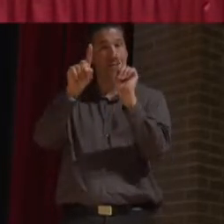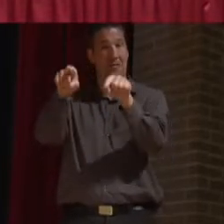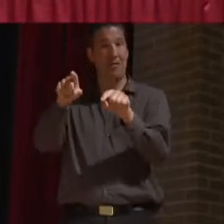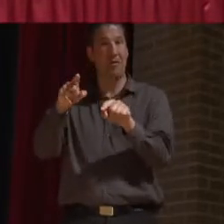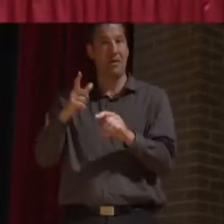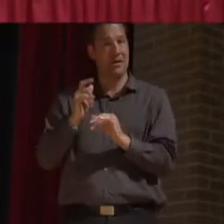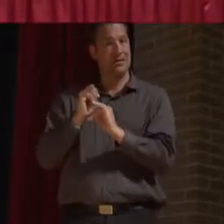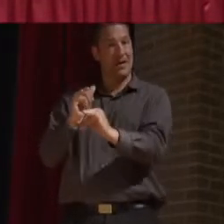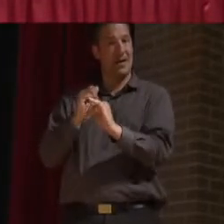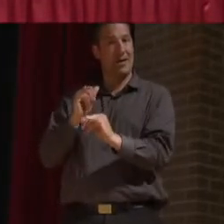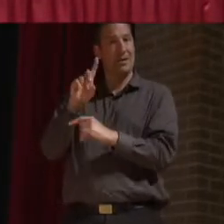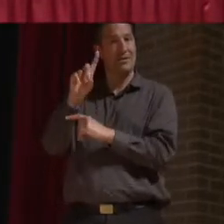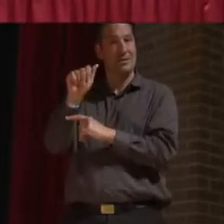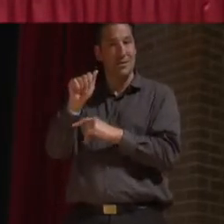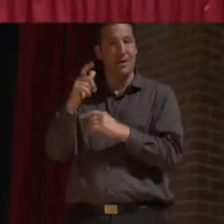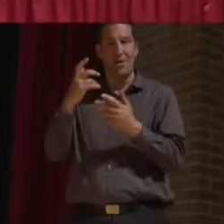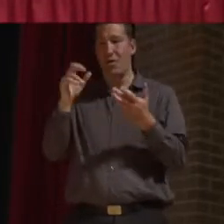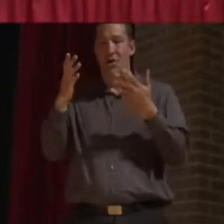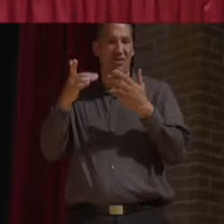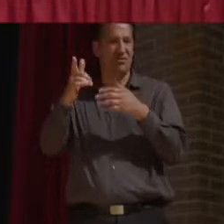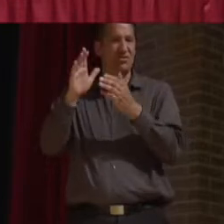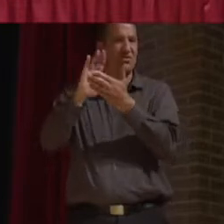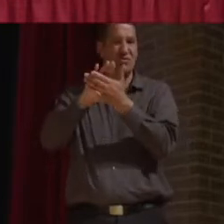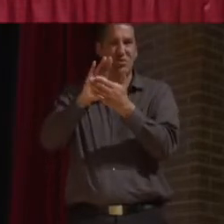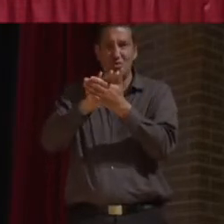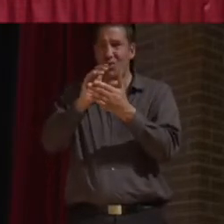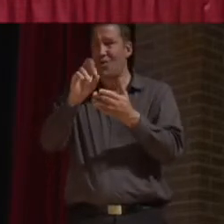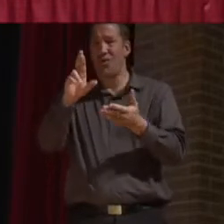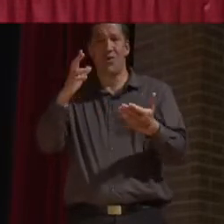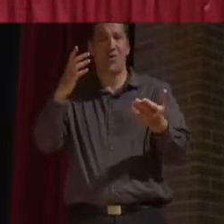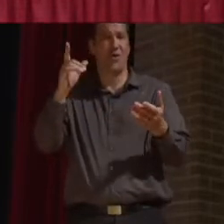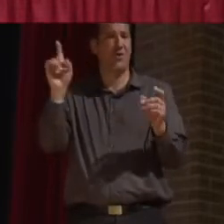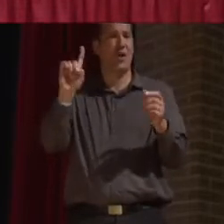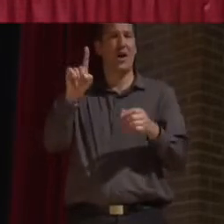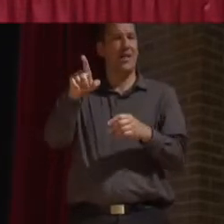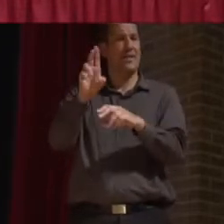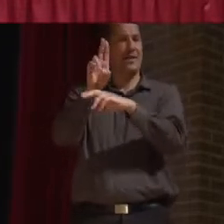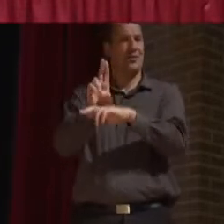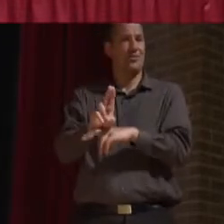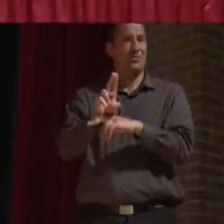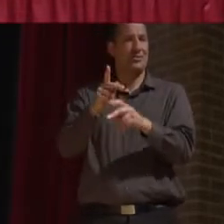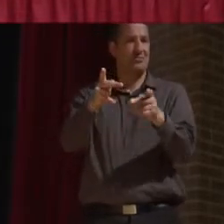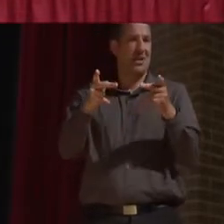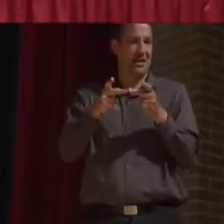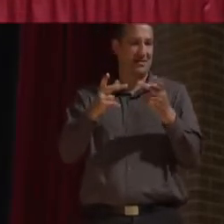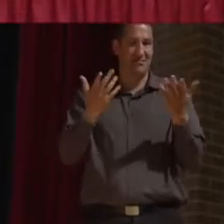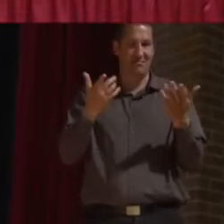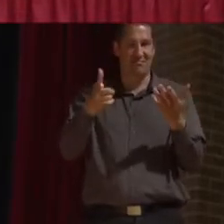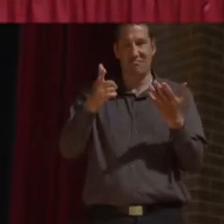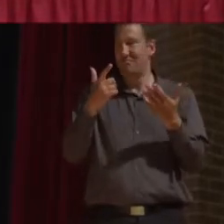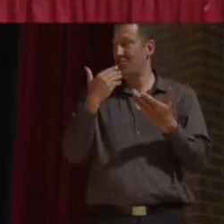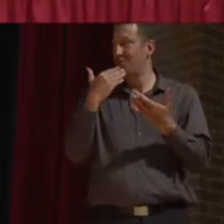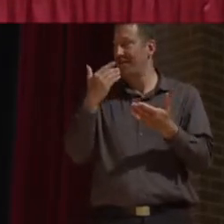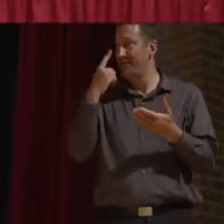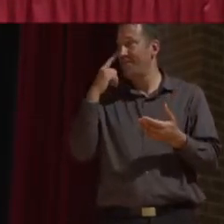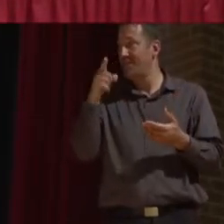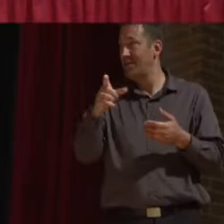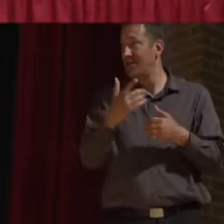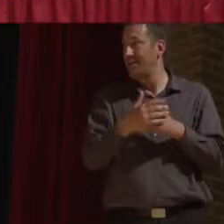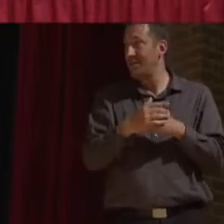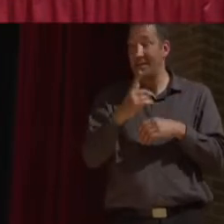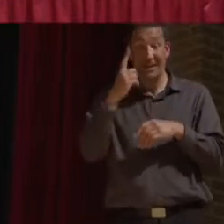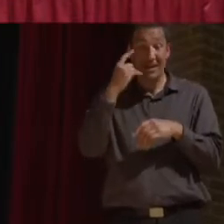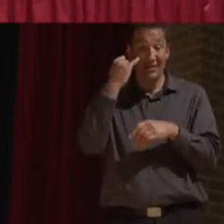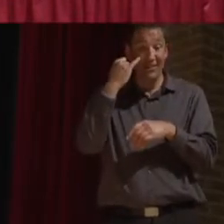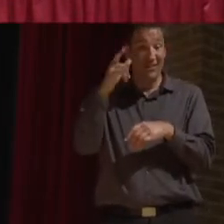in an environment like their school that they're used to. Or, I don't know, I know I'm just brainstorming, but if an